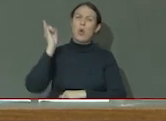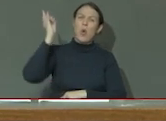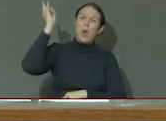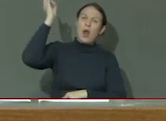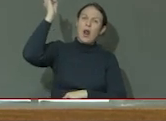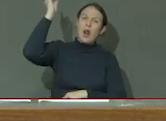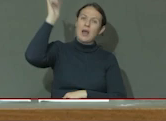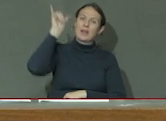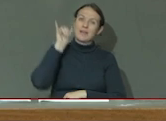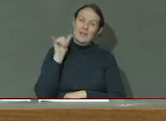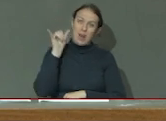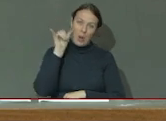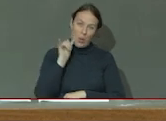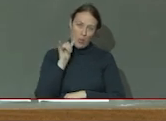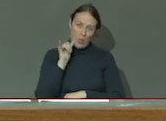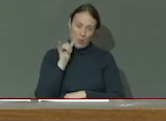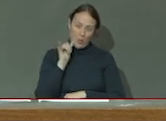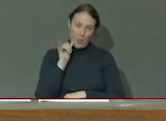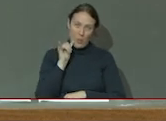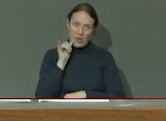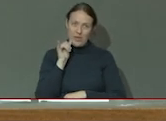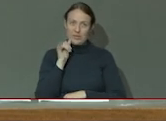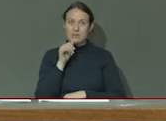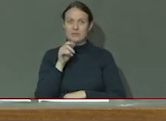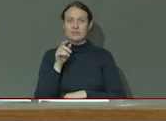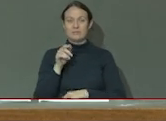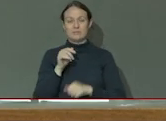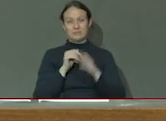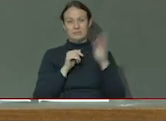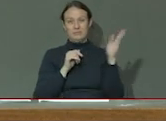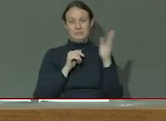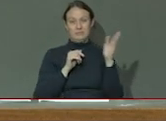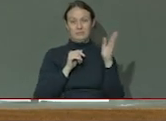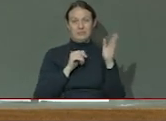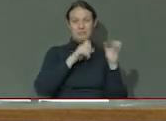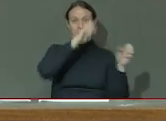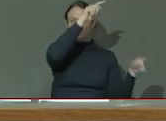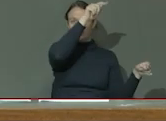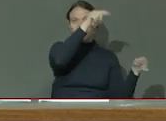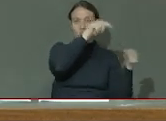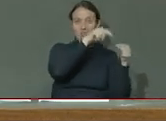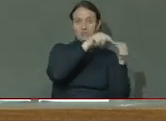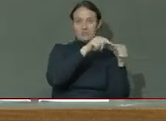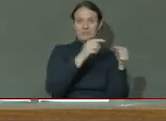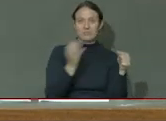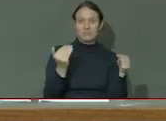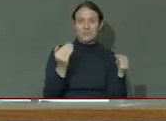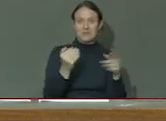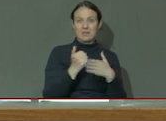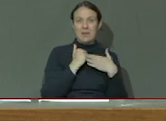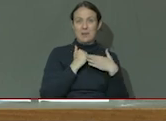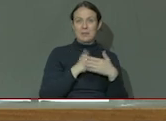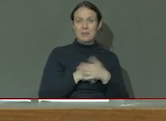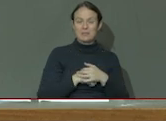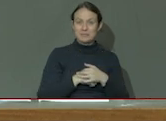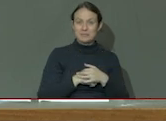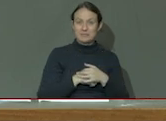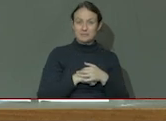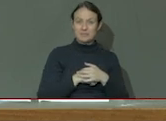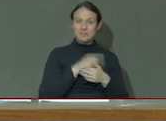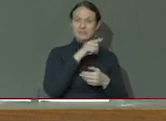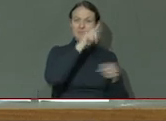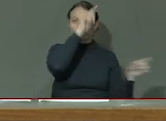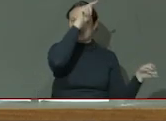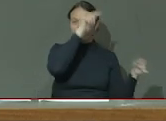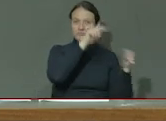Tall and yellow. Let's write this one here. Quickly help me to see that last word I made, the little circle there. That one